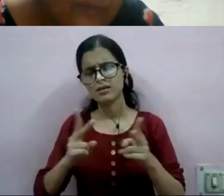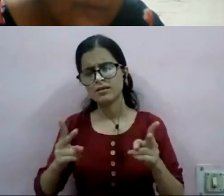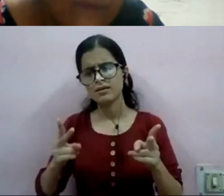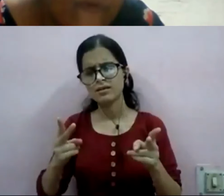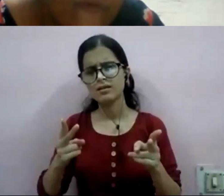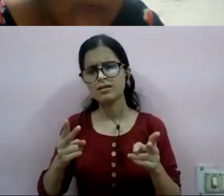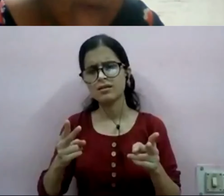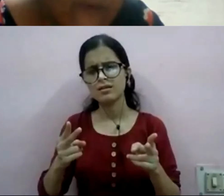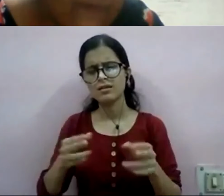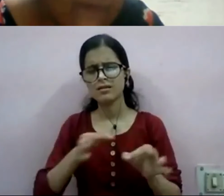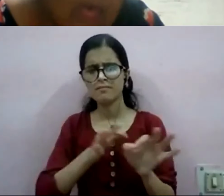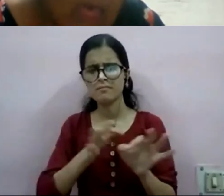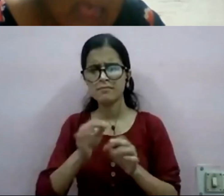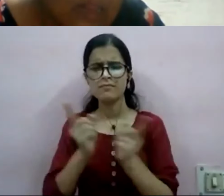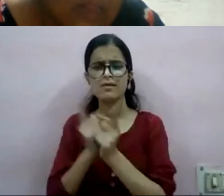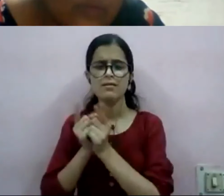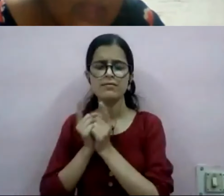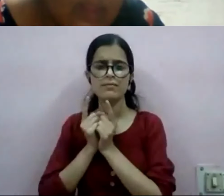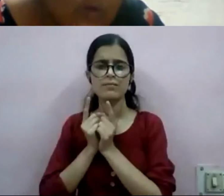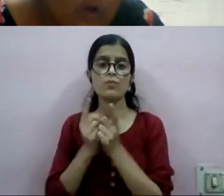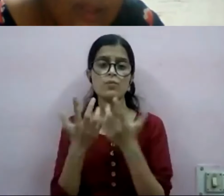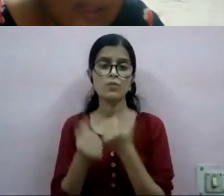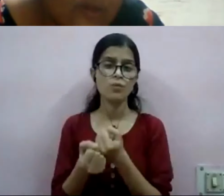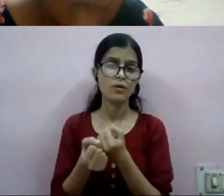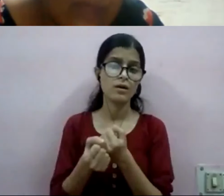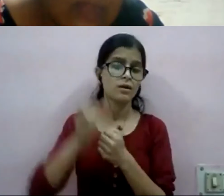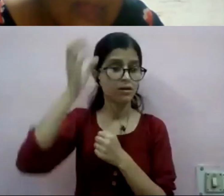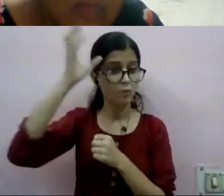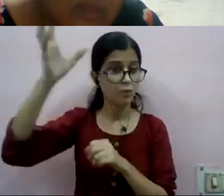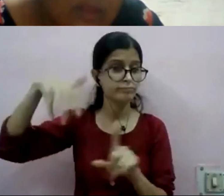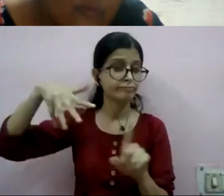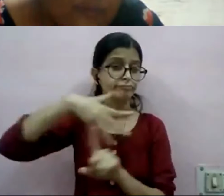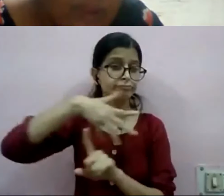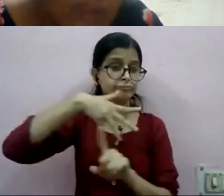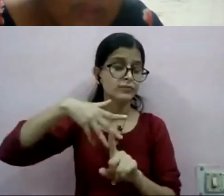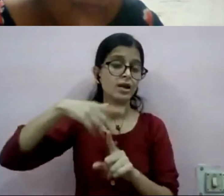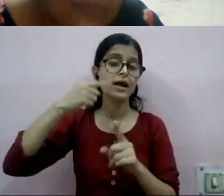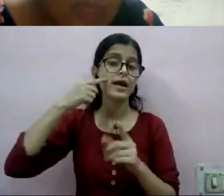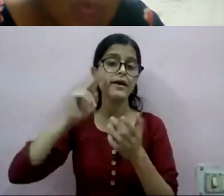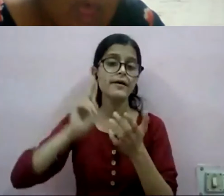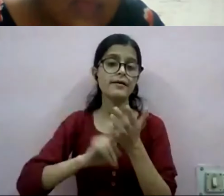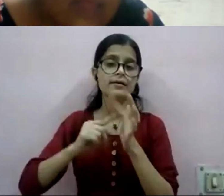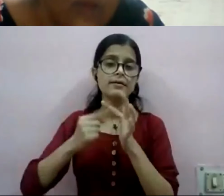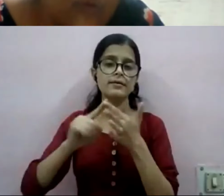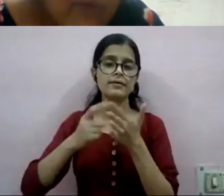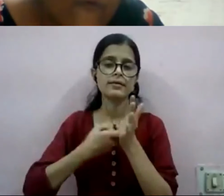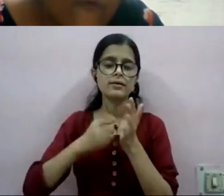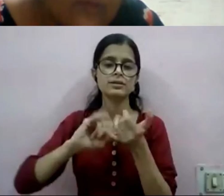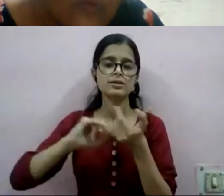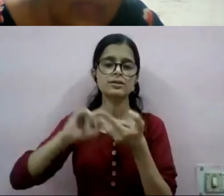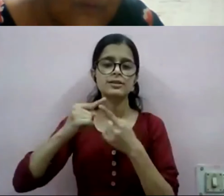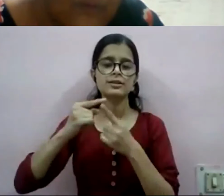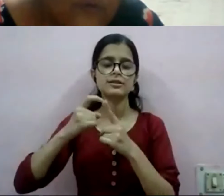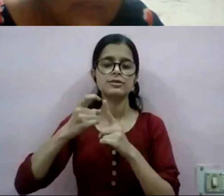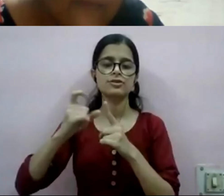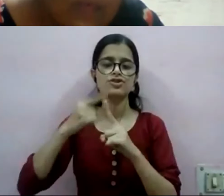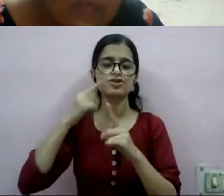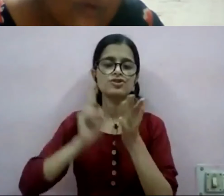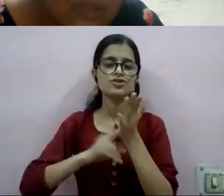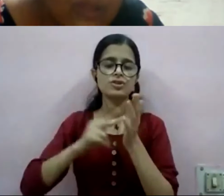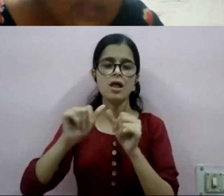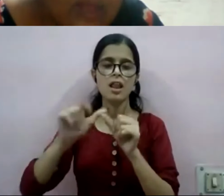carrying a brief for F, including the context of intersectional movements. Is there a way for us to think